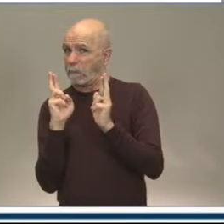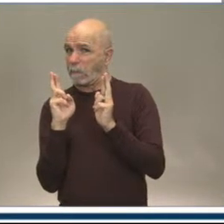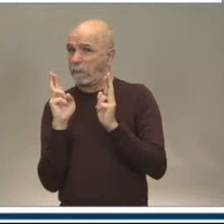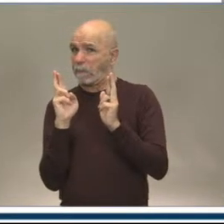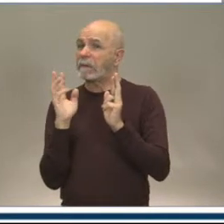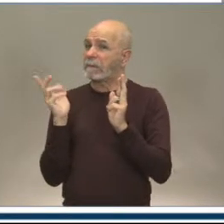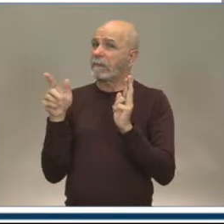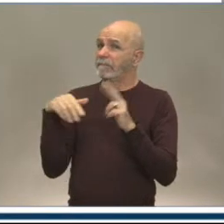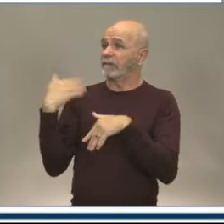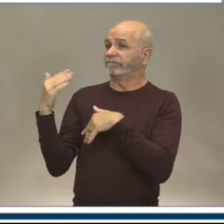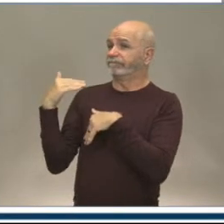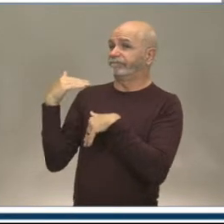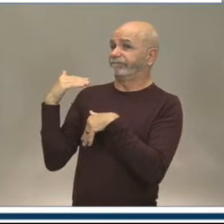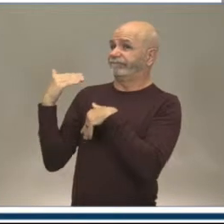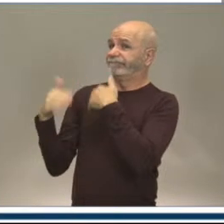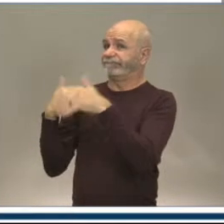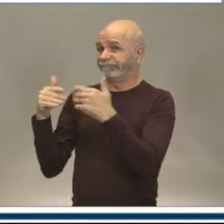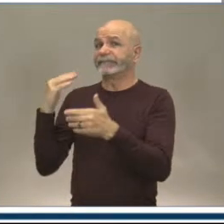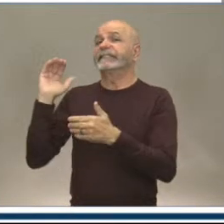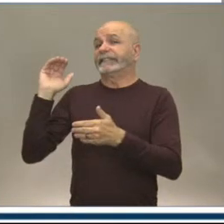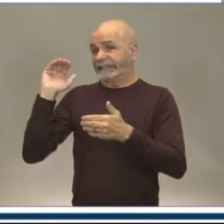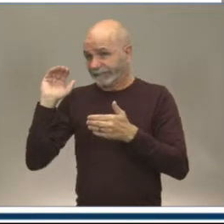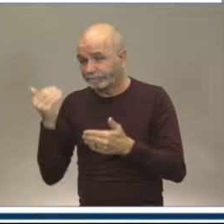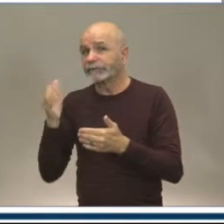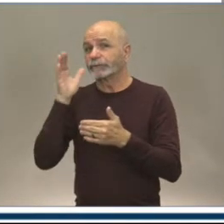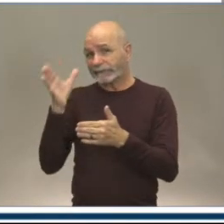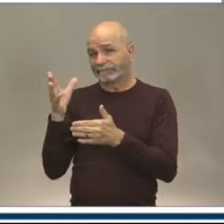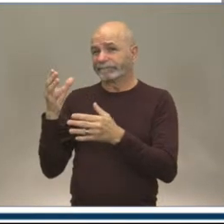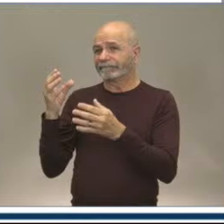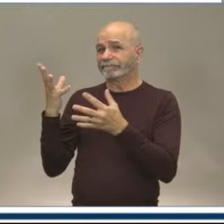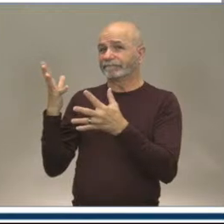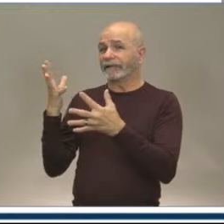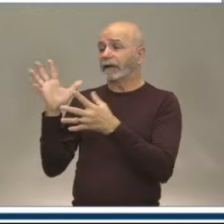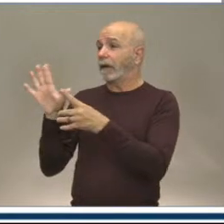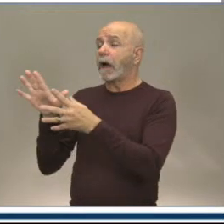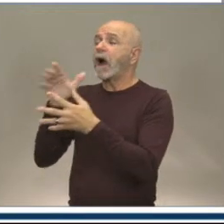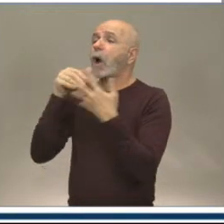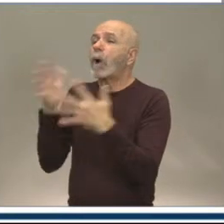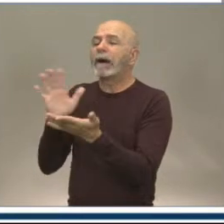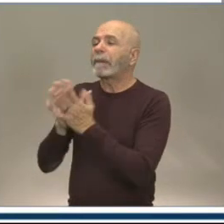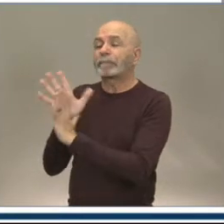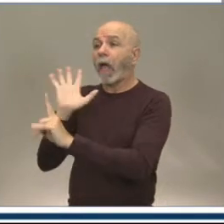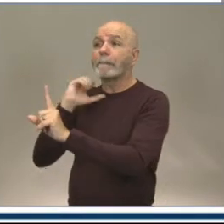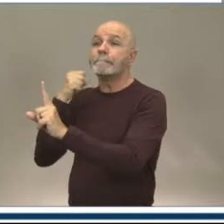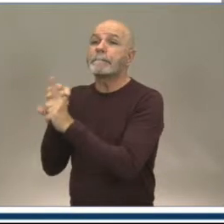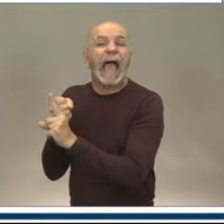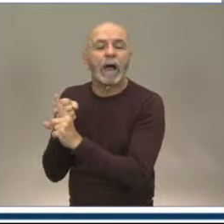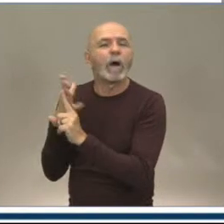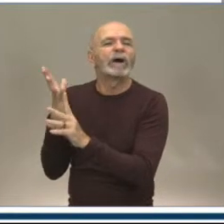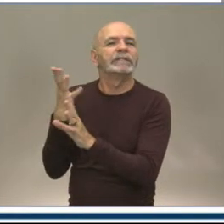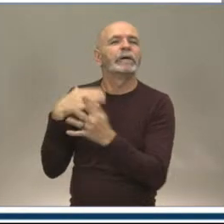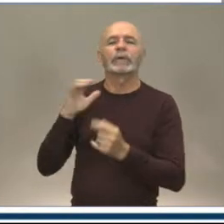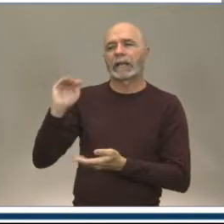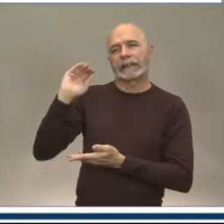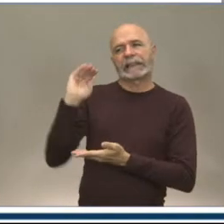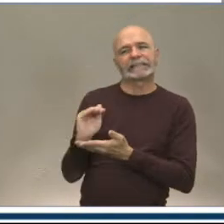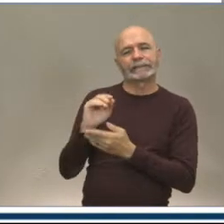we expected minimal impacts, and that's what we actually experience when the time